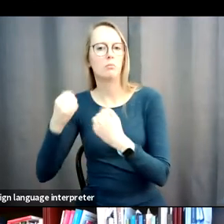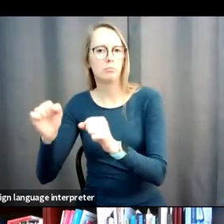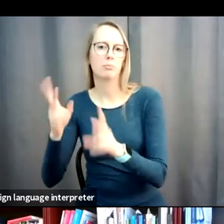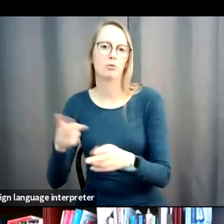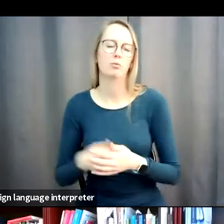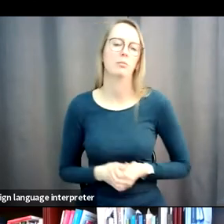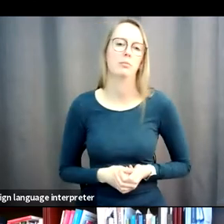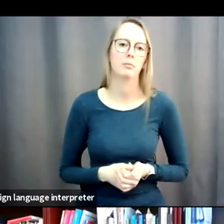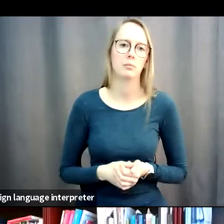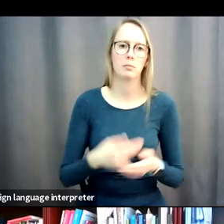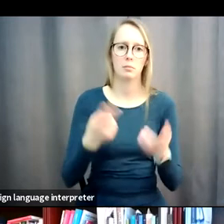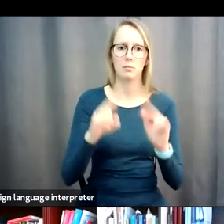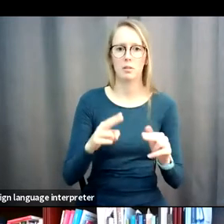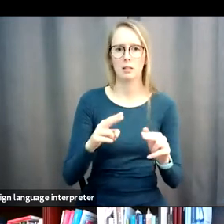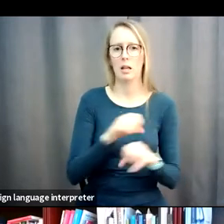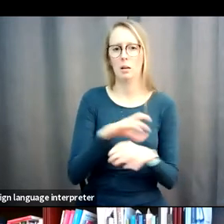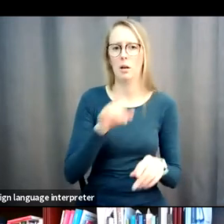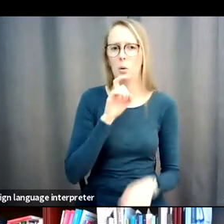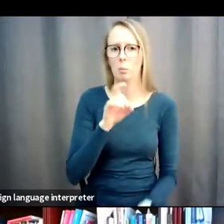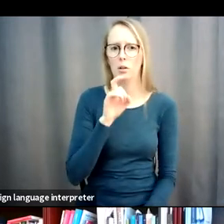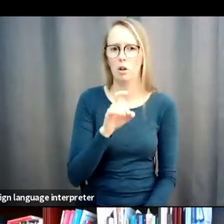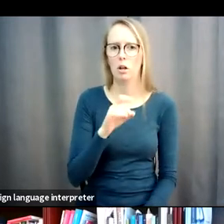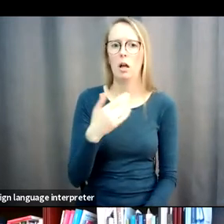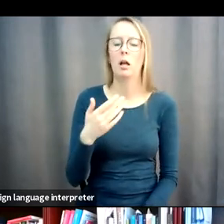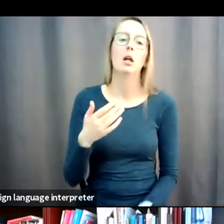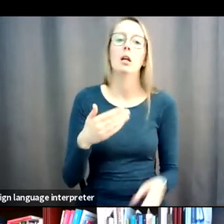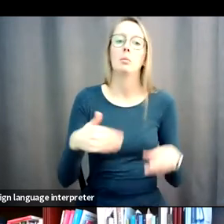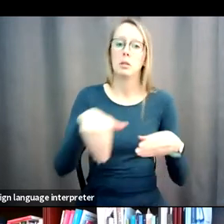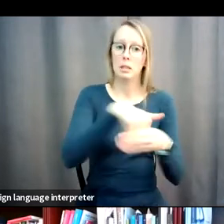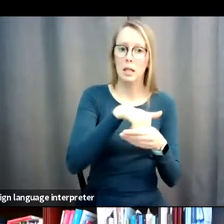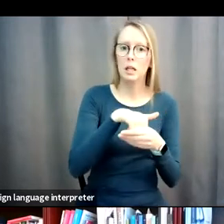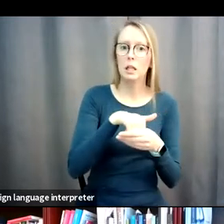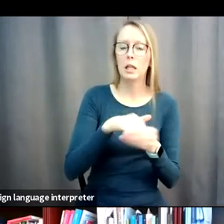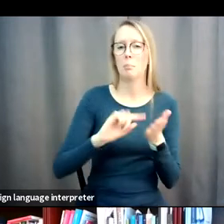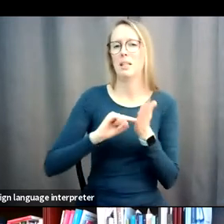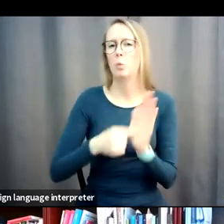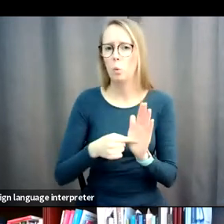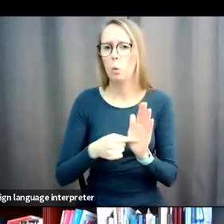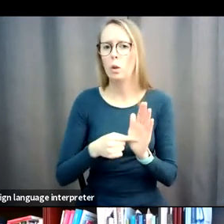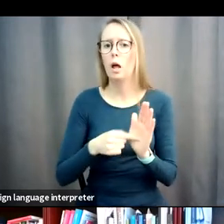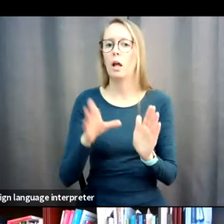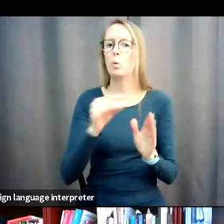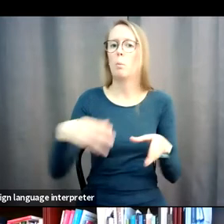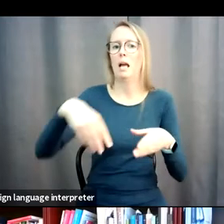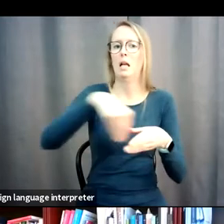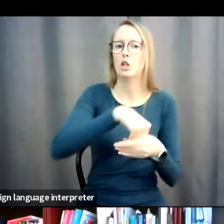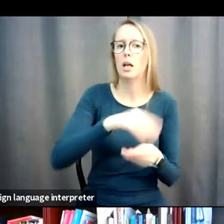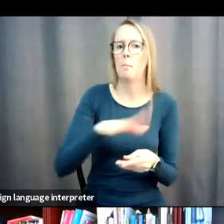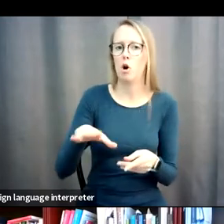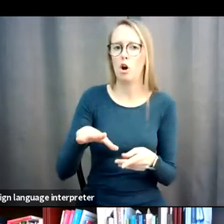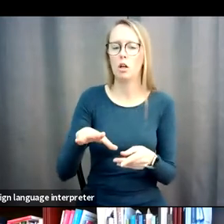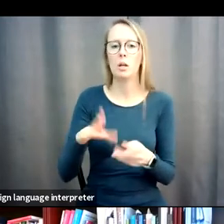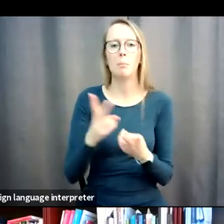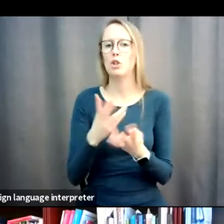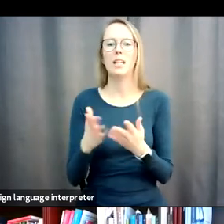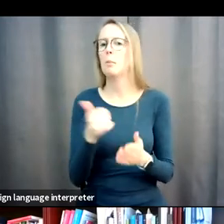Further, the same general comment says that the concept of participation emphasizes that including children should not